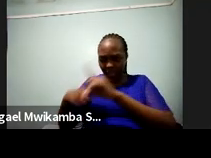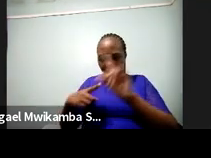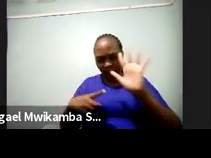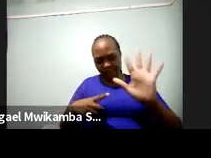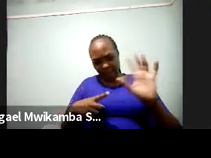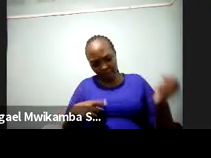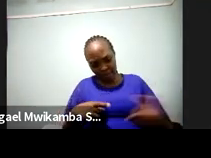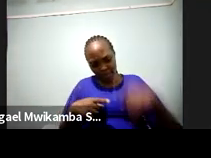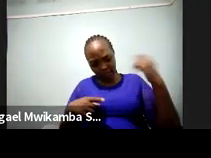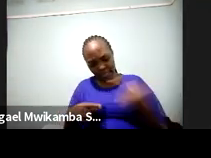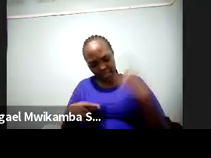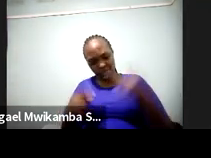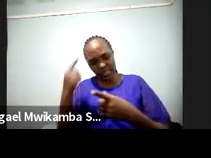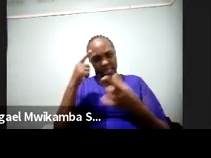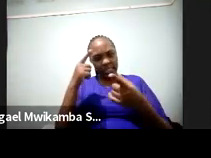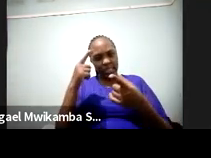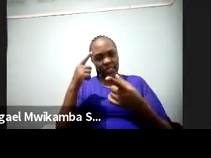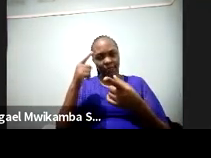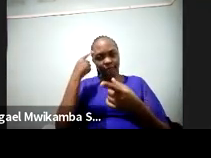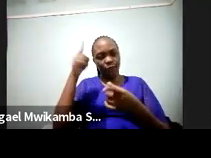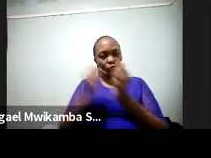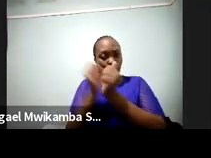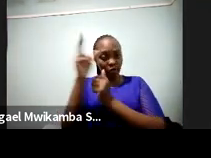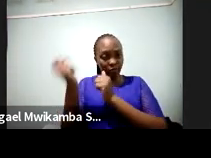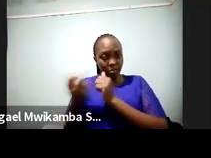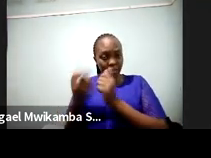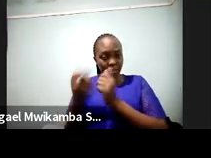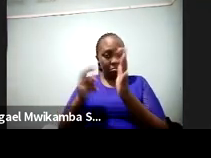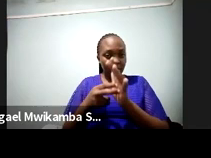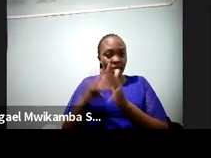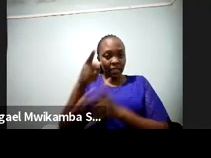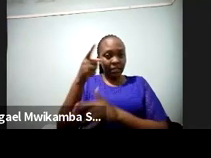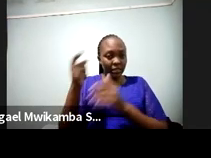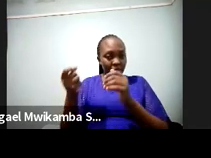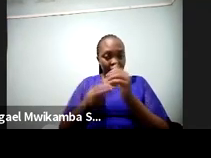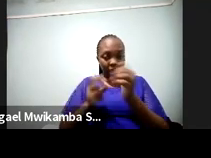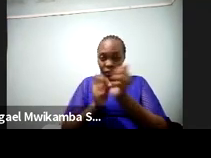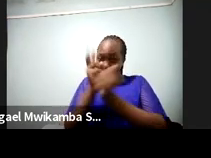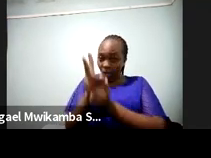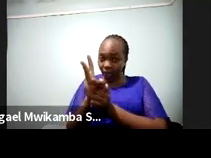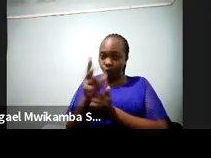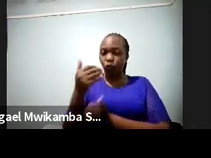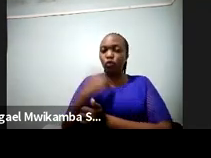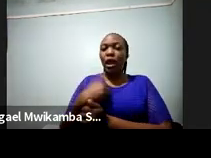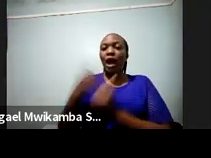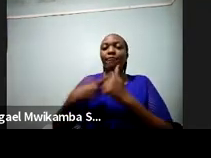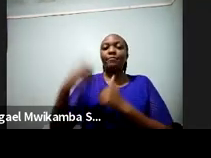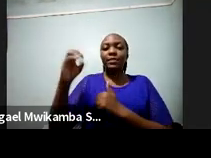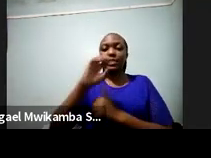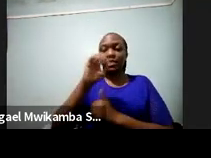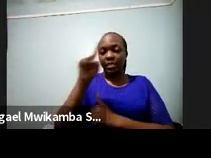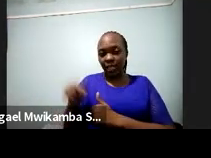that 80% in that investment, you will have grown by 400. If it is